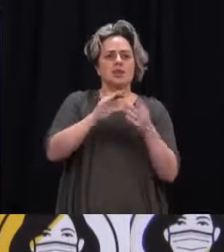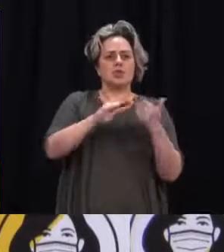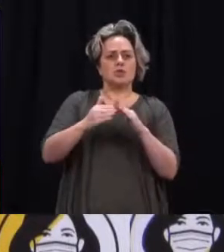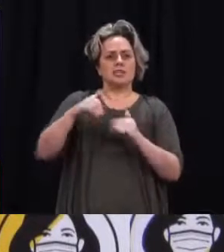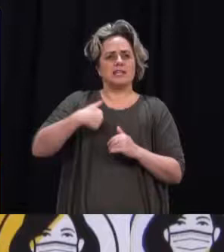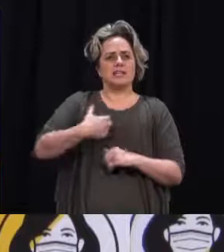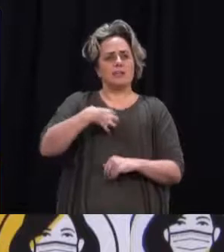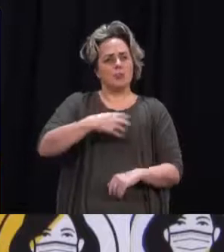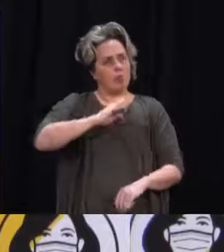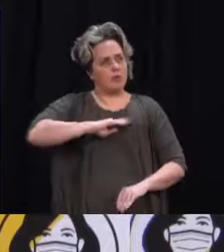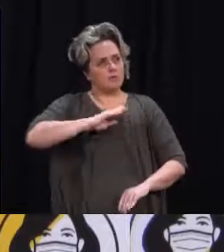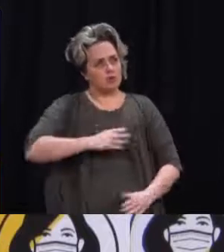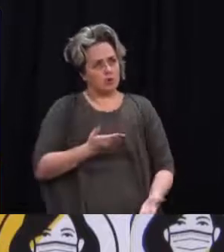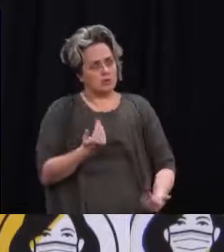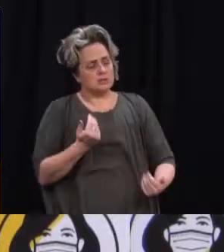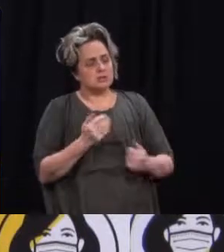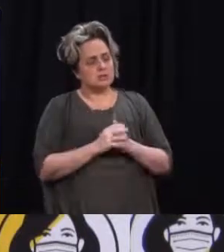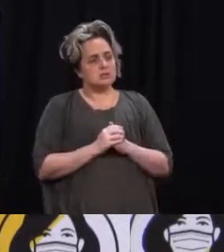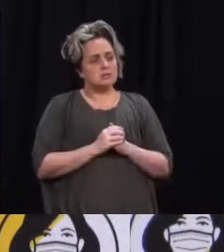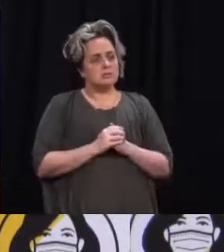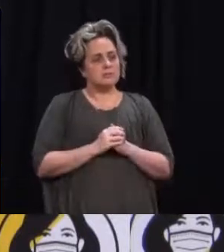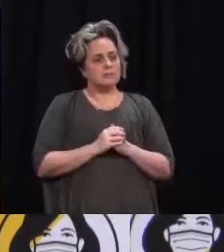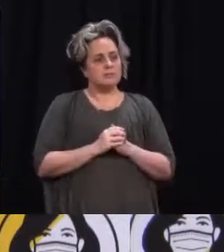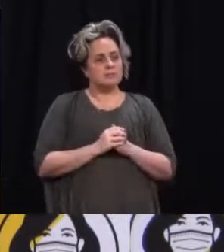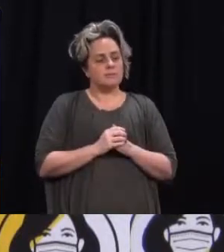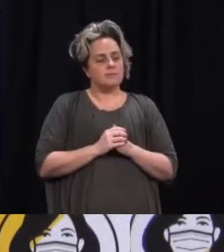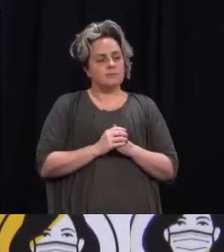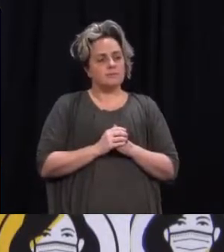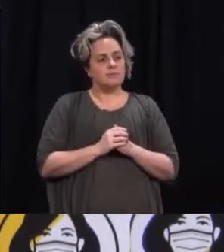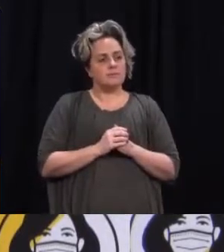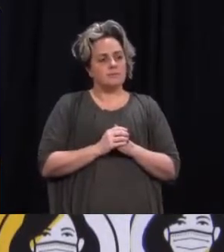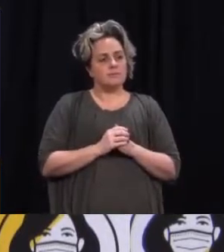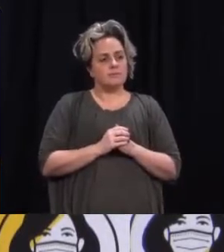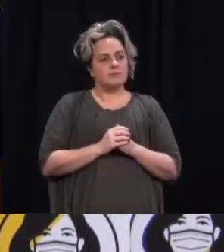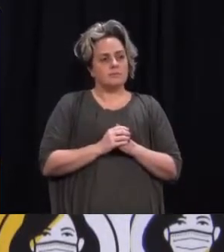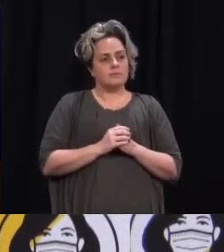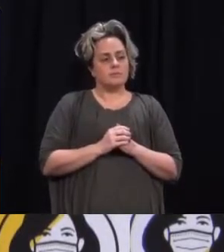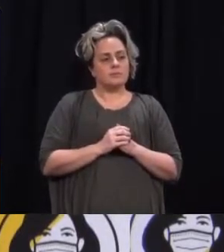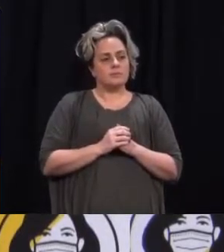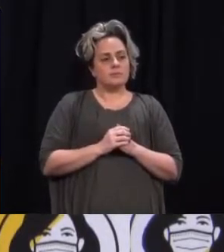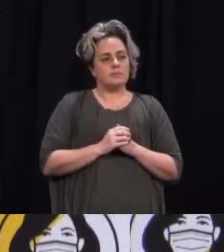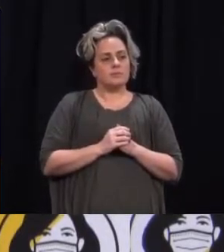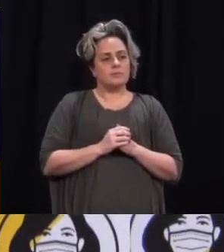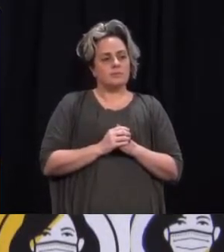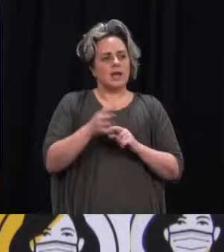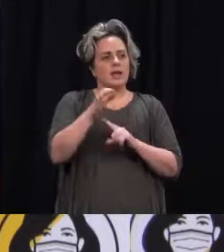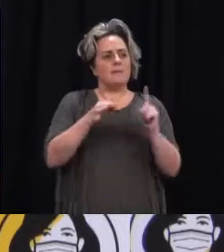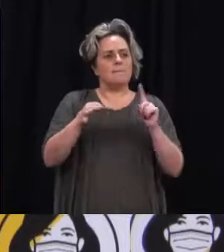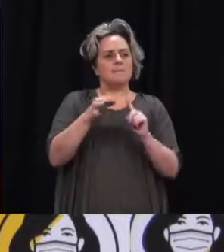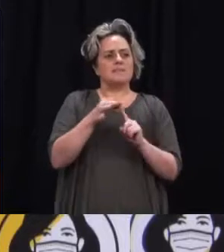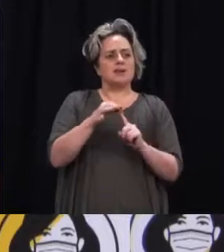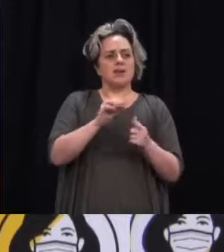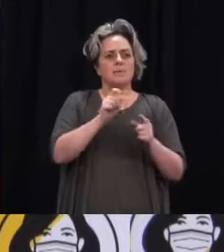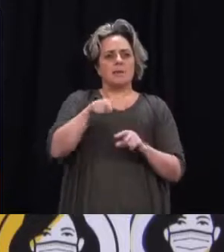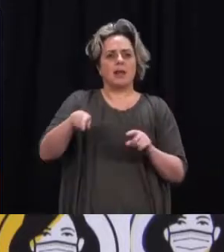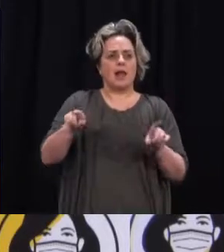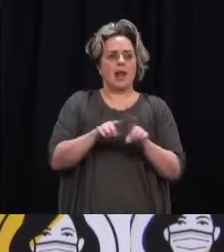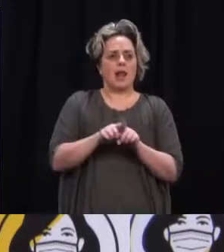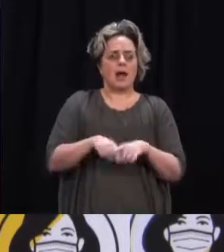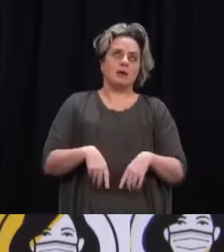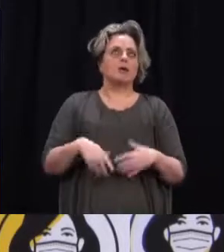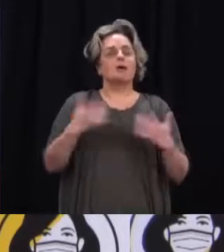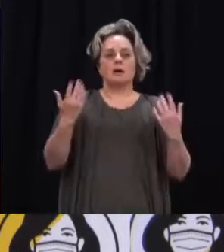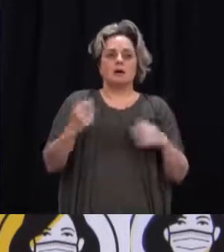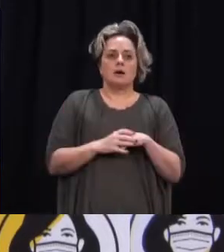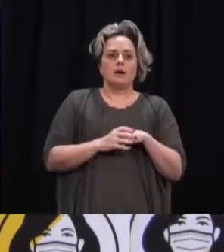when you revealed yesterday that more than half were Pacific, a lot of the Pacific community were kind of like outraged because here we go again, Pacific people are part of